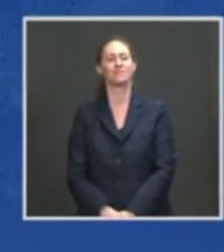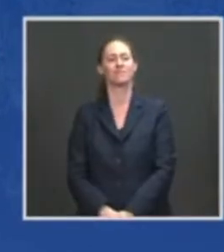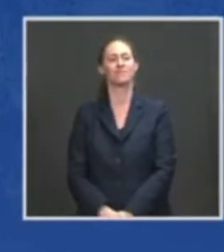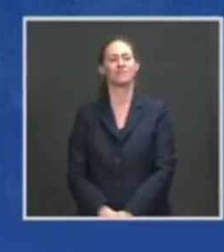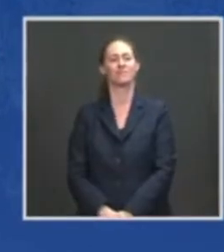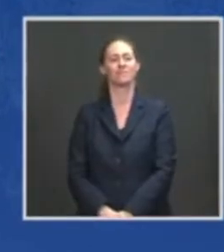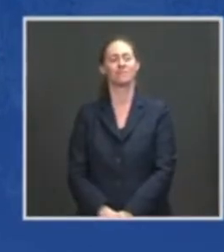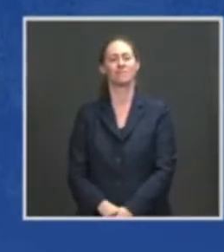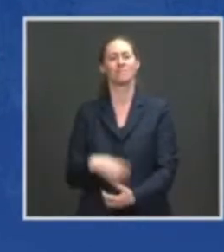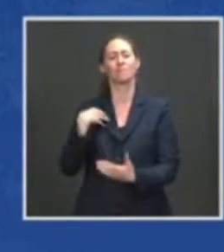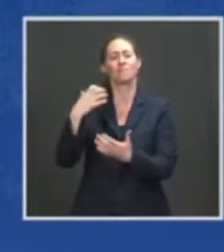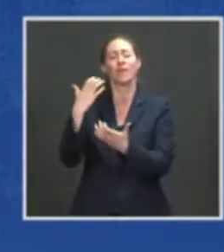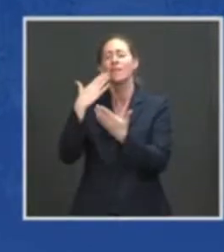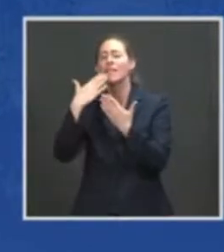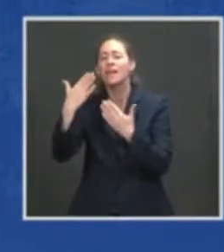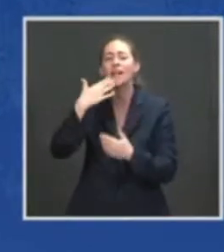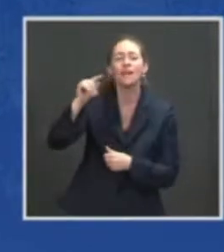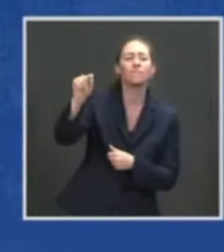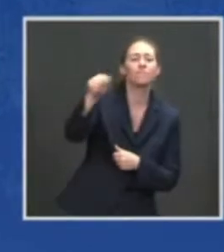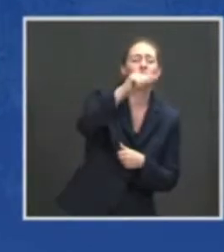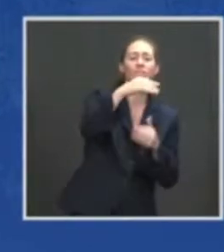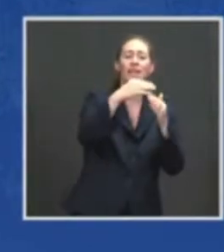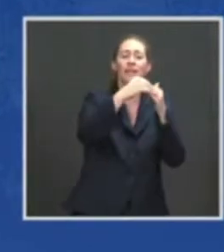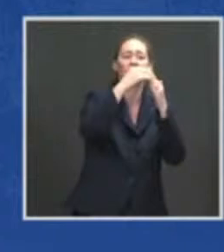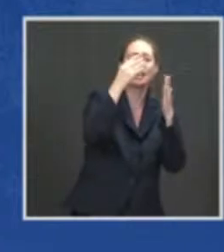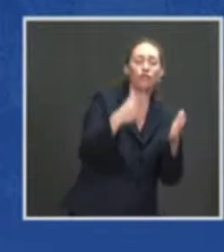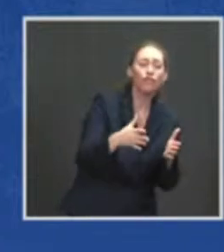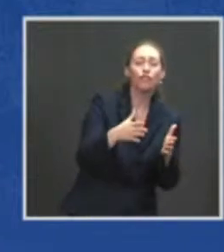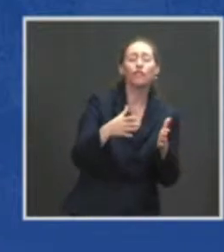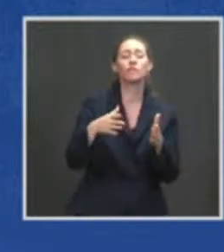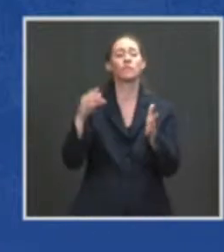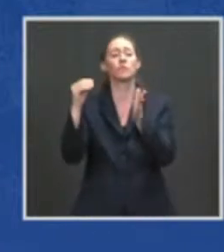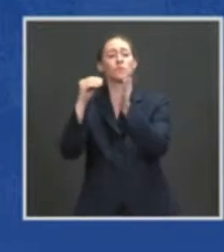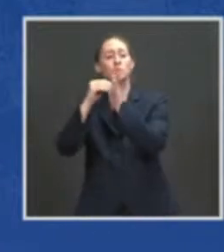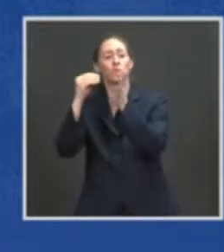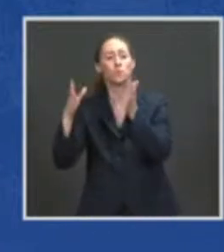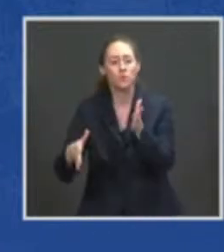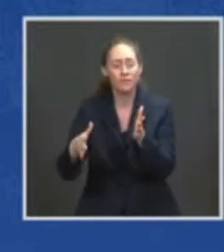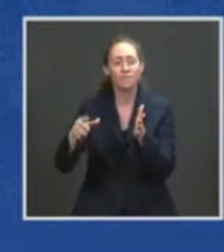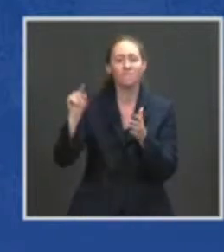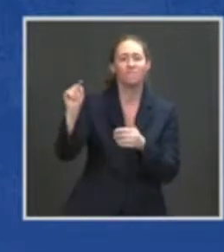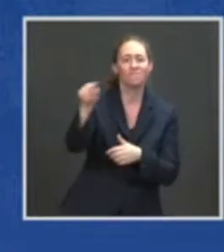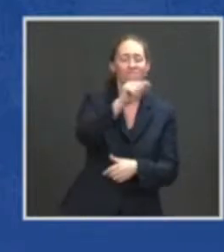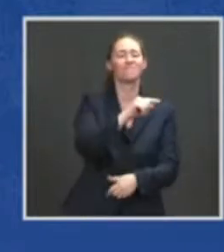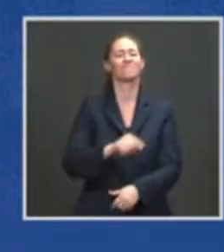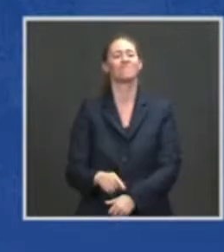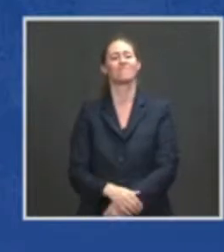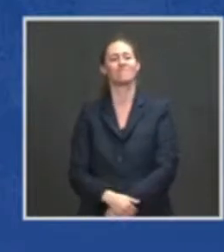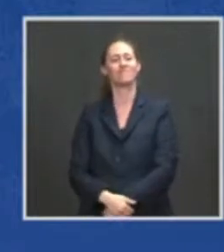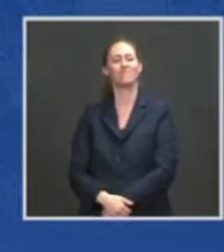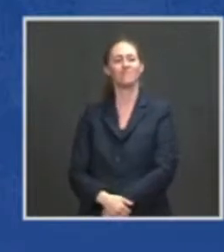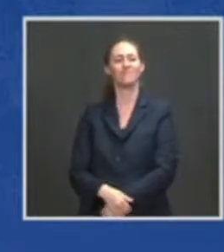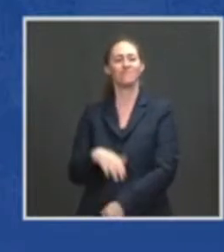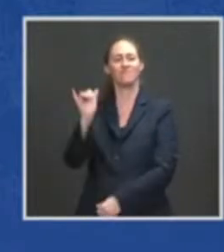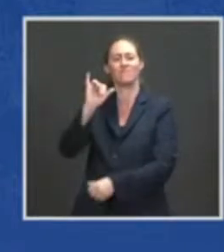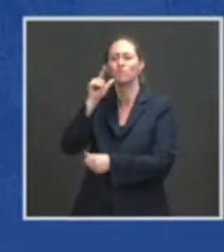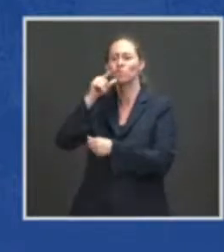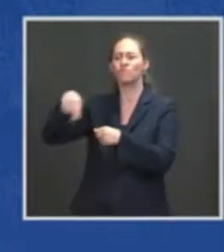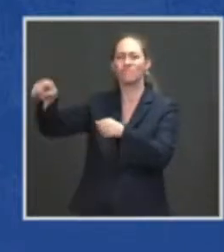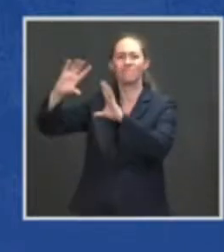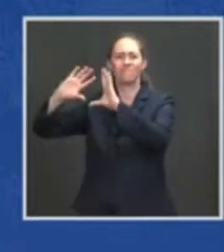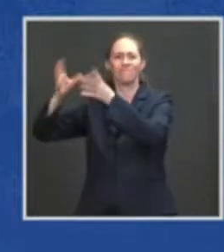leaders, the students, and of course, the elected officials who are here today as part of this important